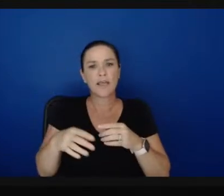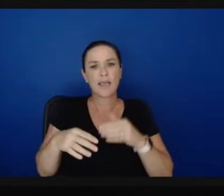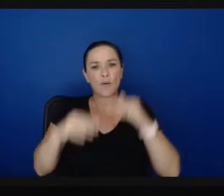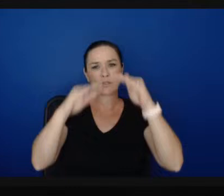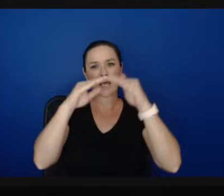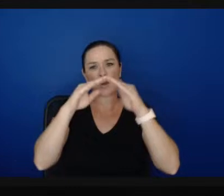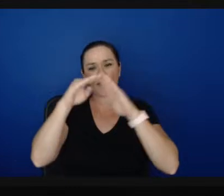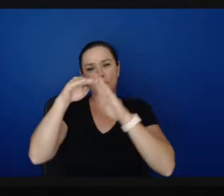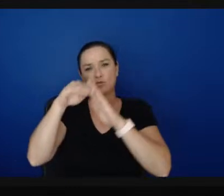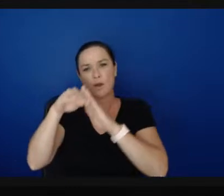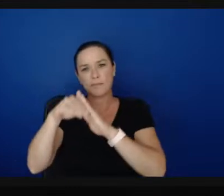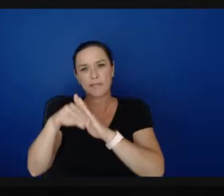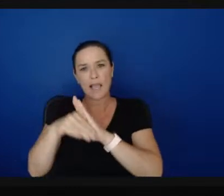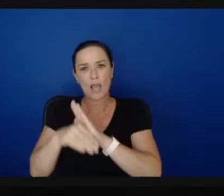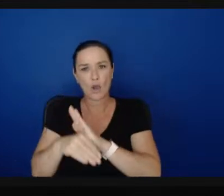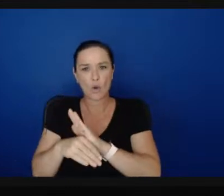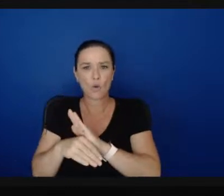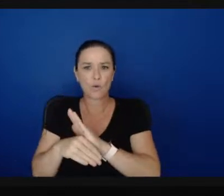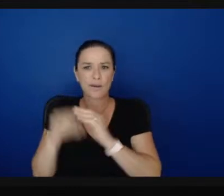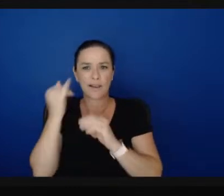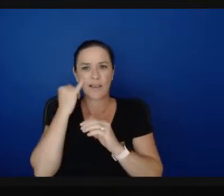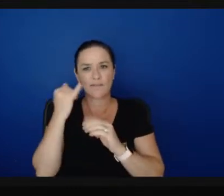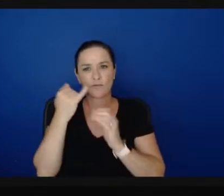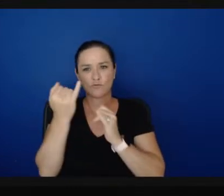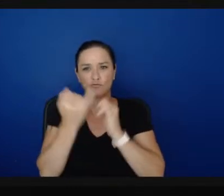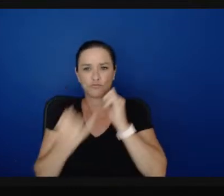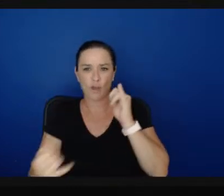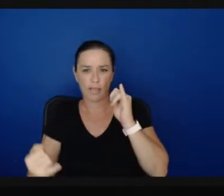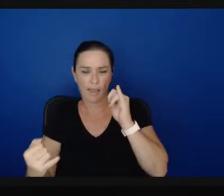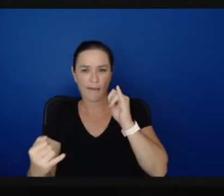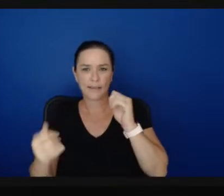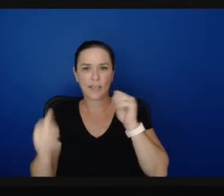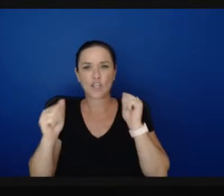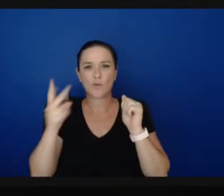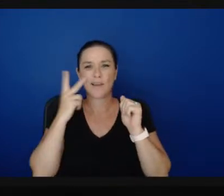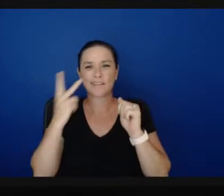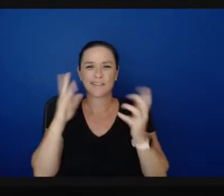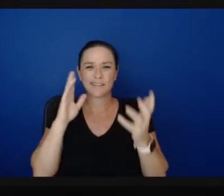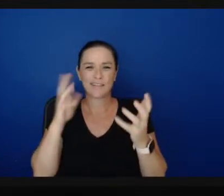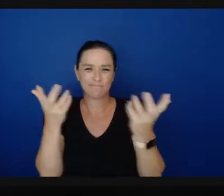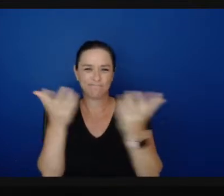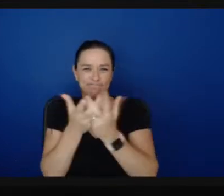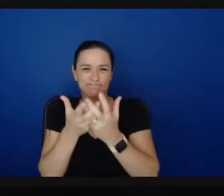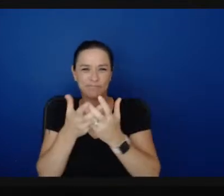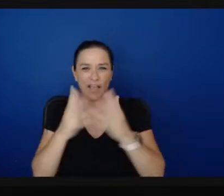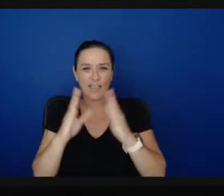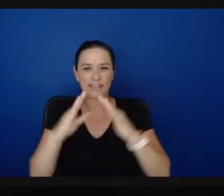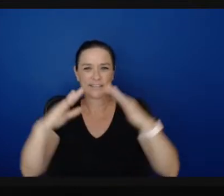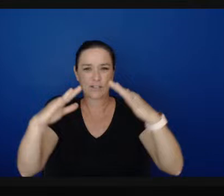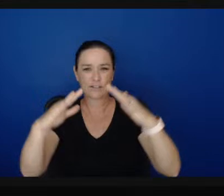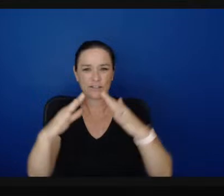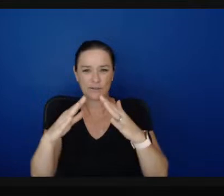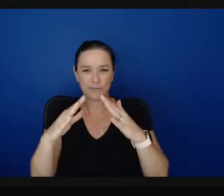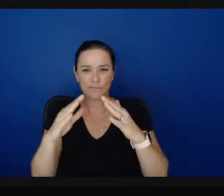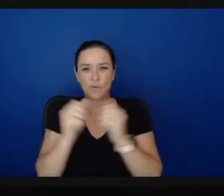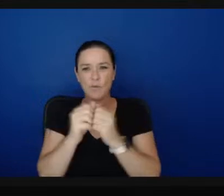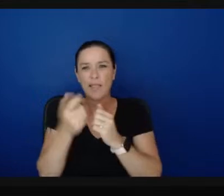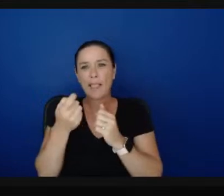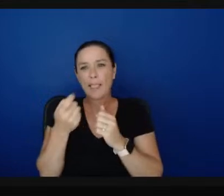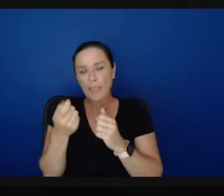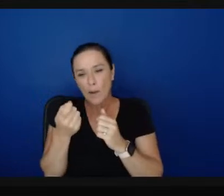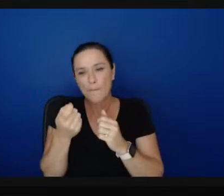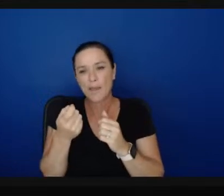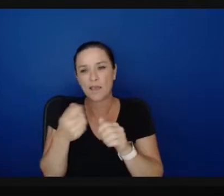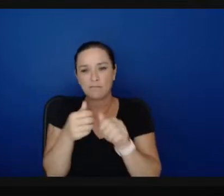down if I were to more or less draw a line. And you can see that mirrors our tilt signal with a little bit of a lag there. You imagine that the